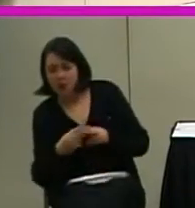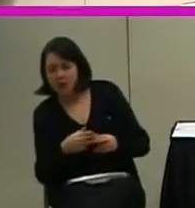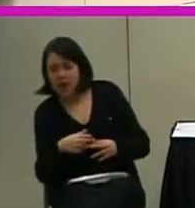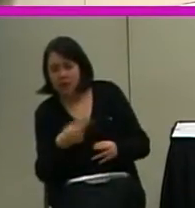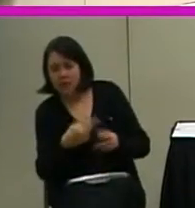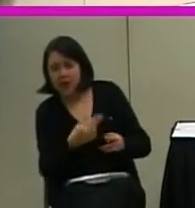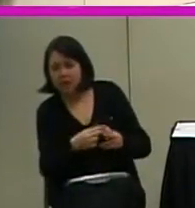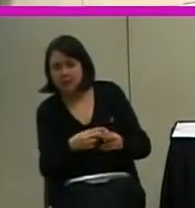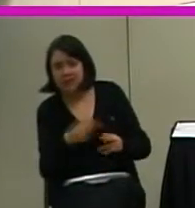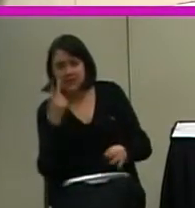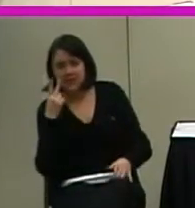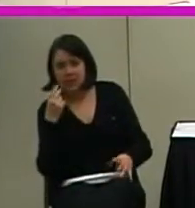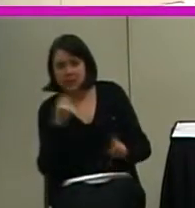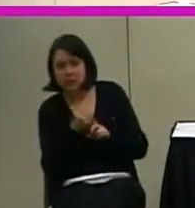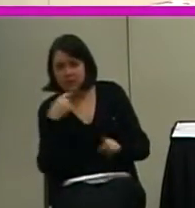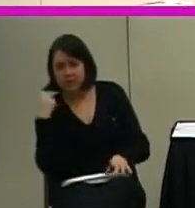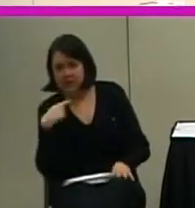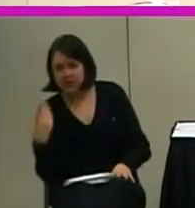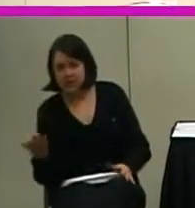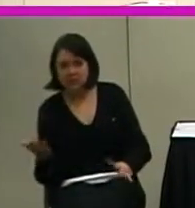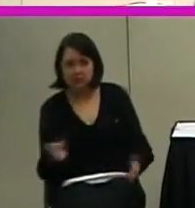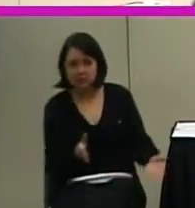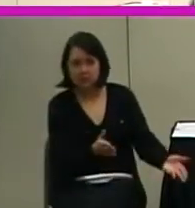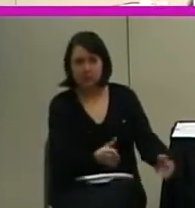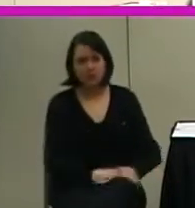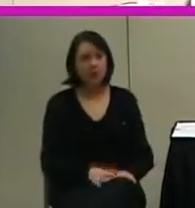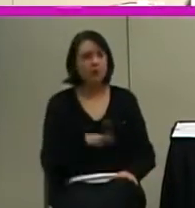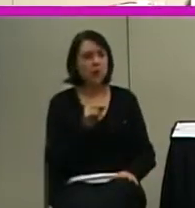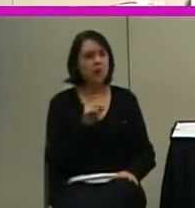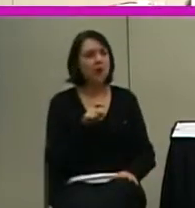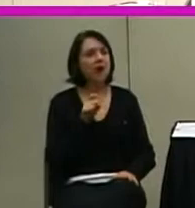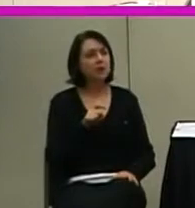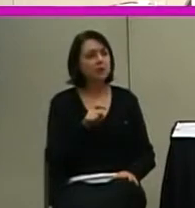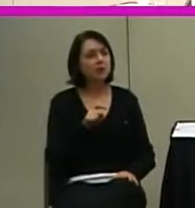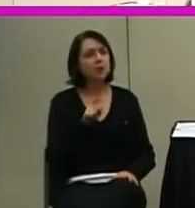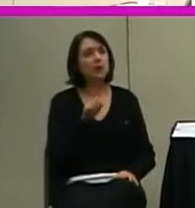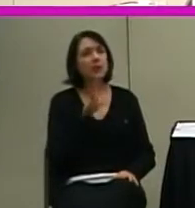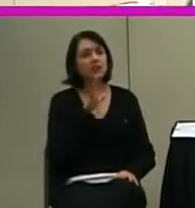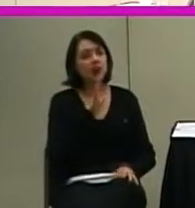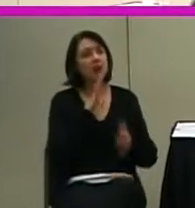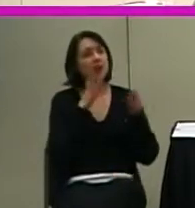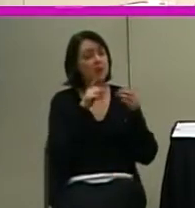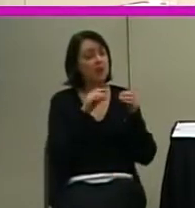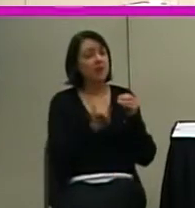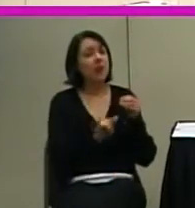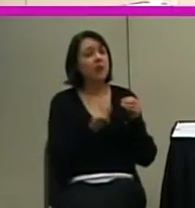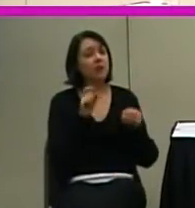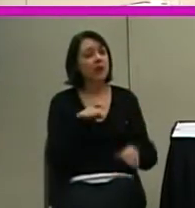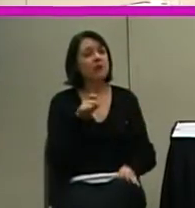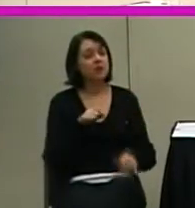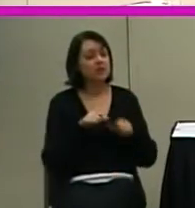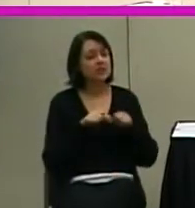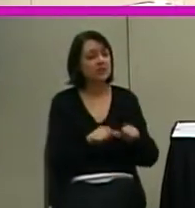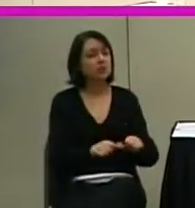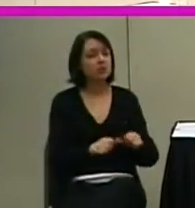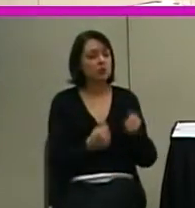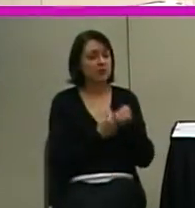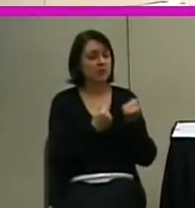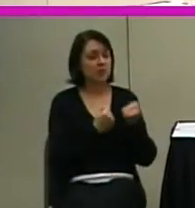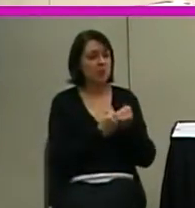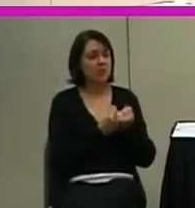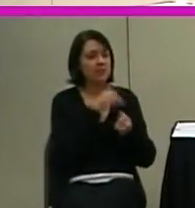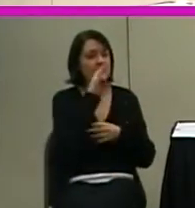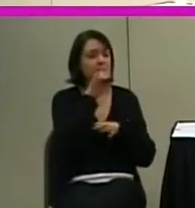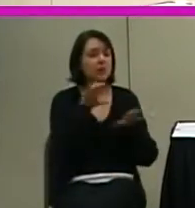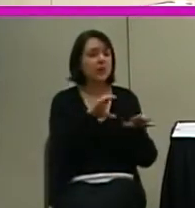you in the face. So what we have to do instead is we have to talk a lot about it, and we have to continue to reinforce kids